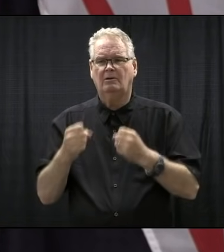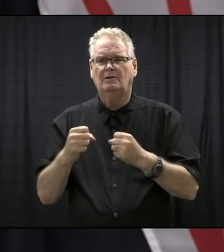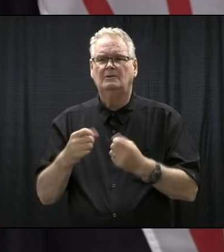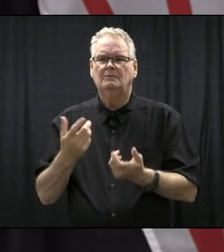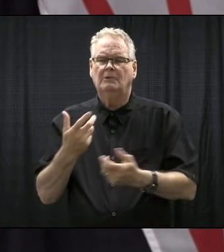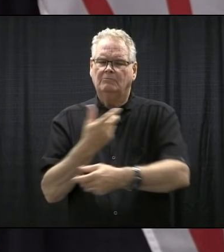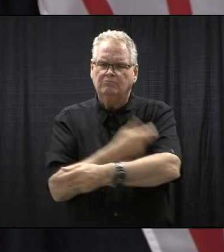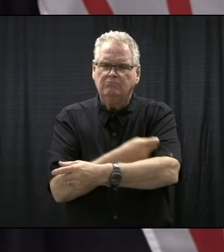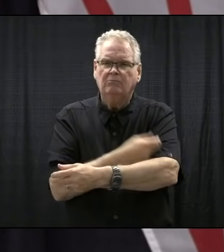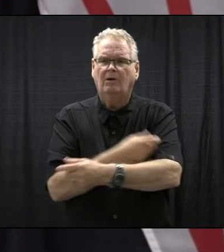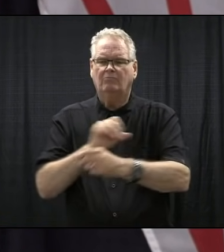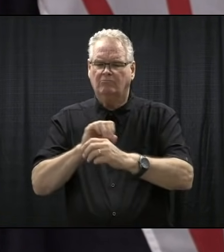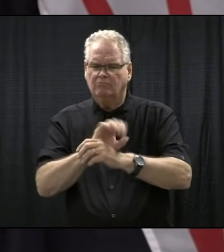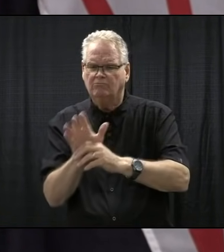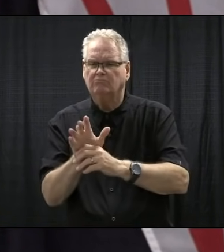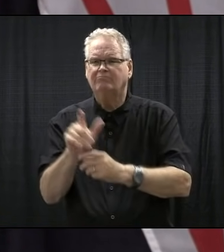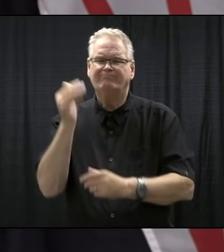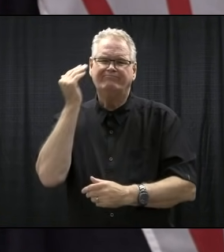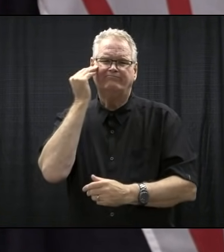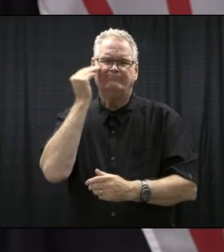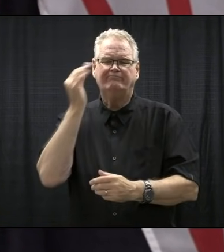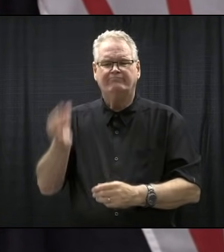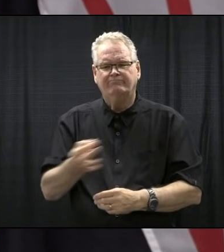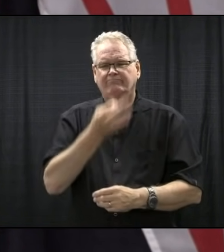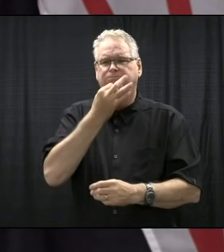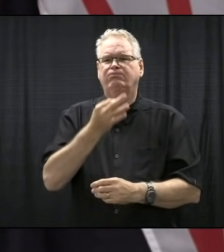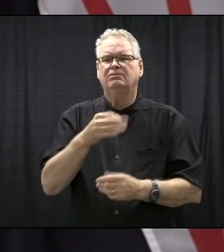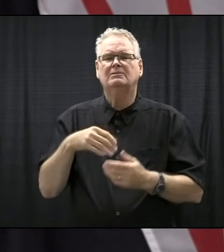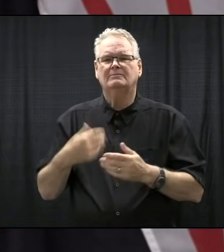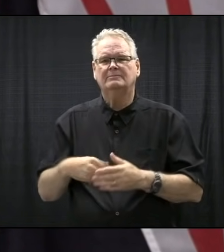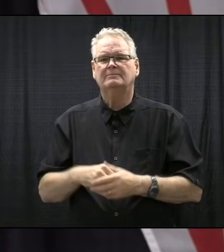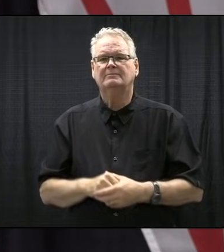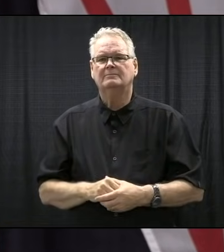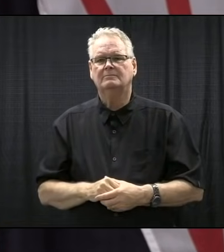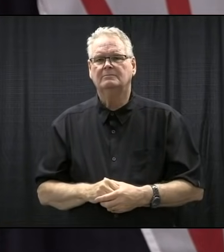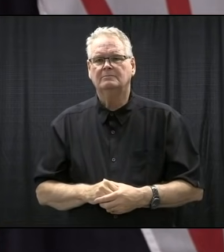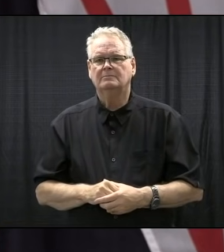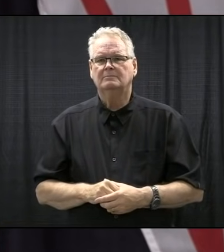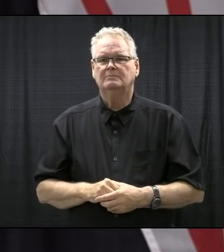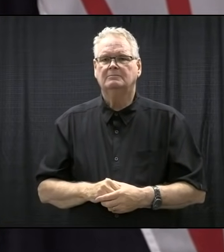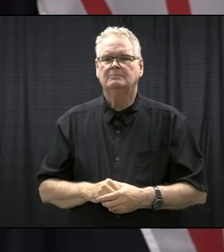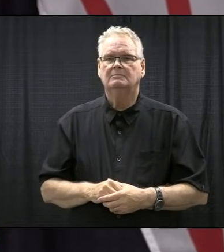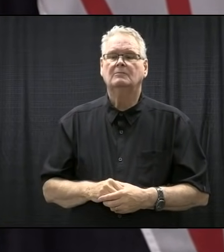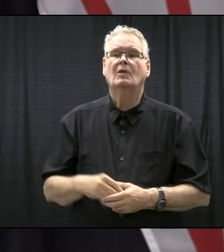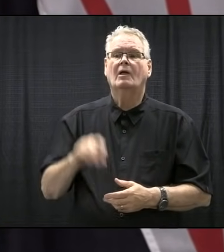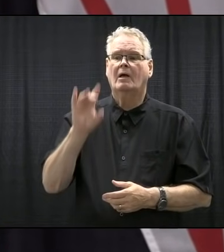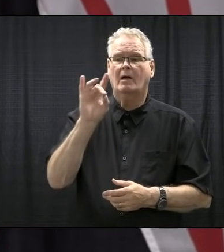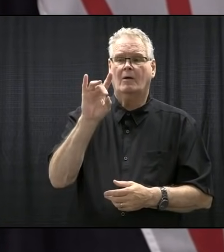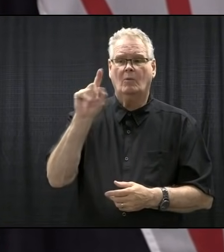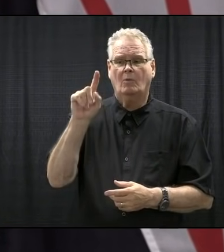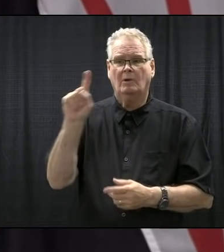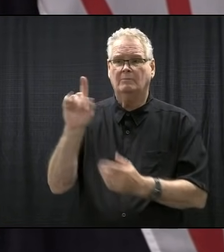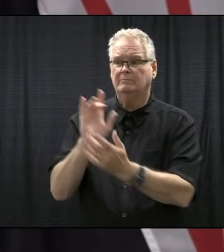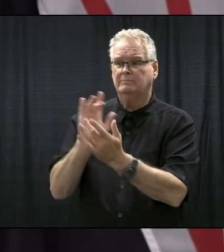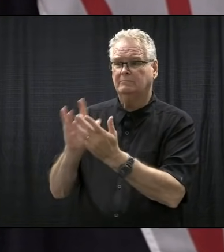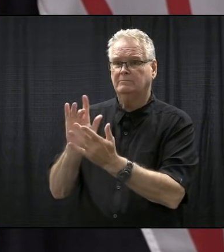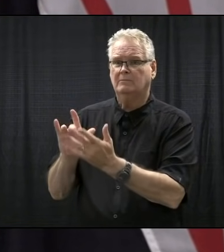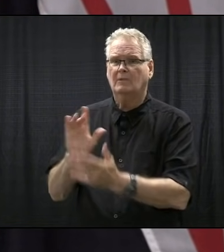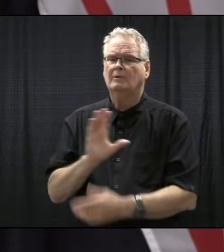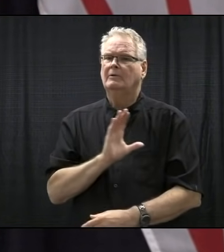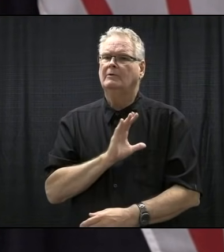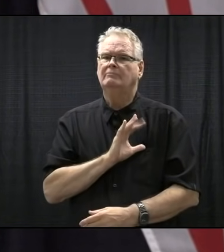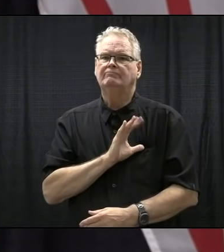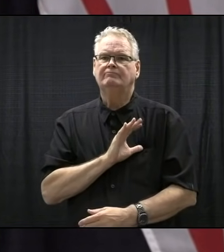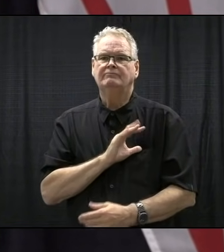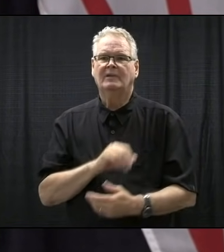been a mainstay of healthcare in this province for some time. Snowmageddon kind of gave it a stress test, and